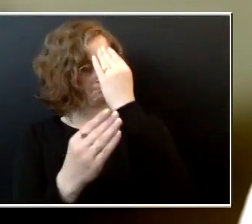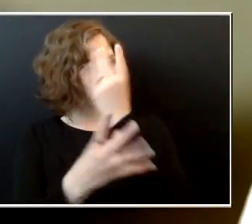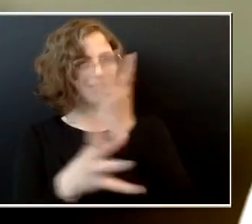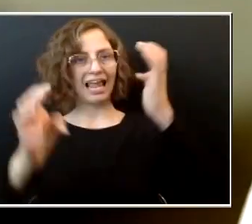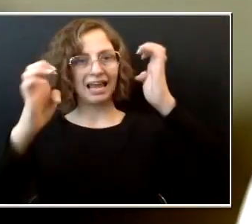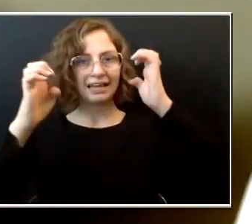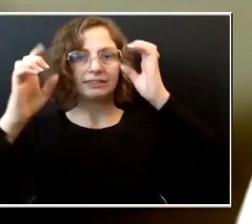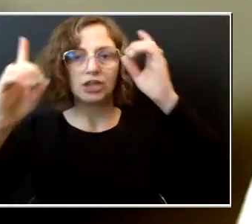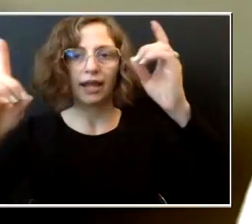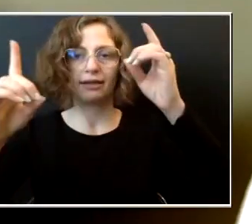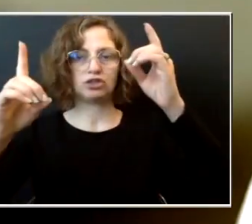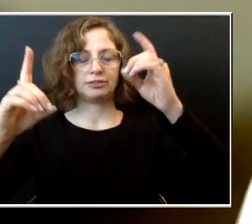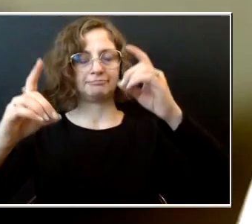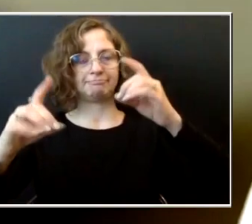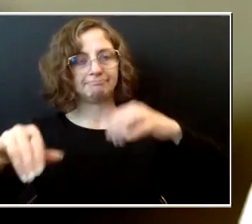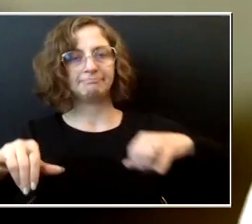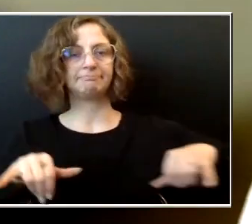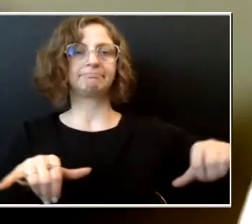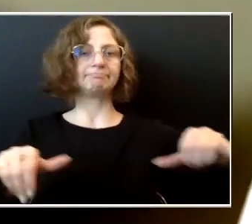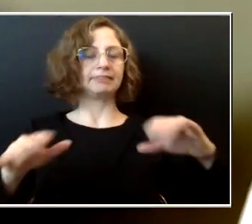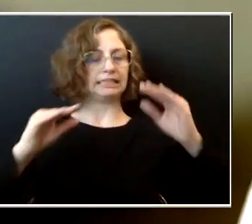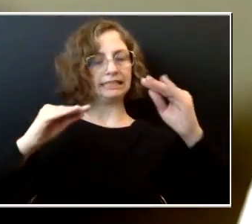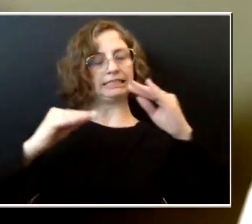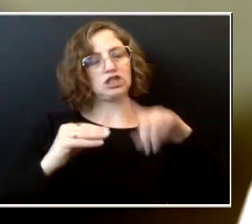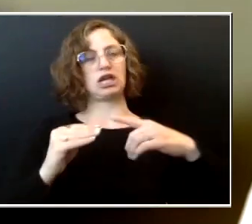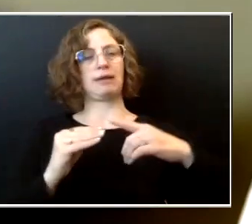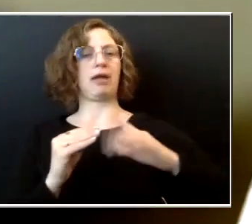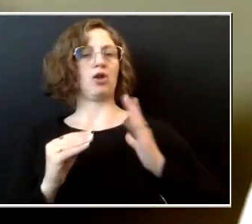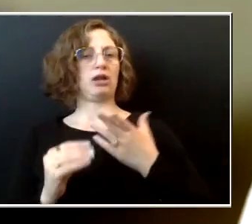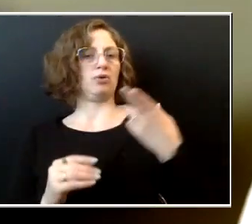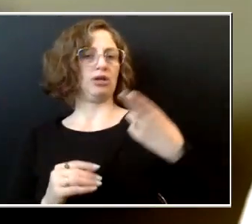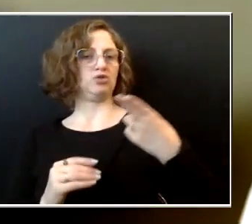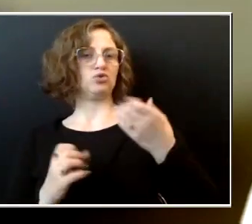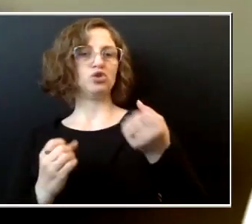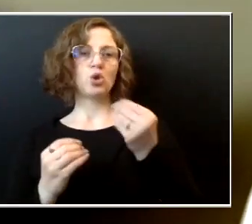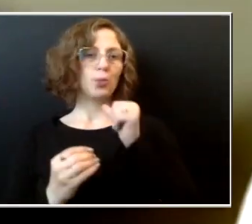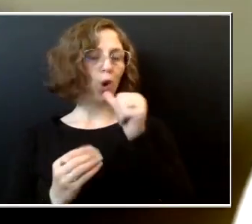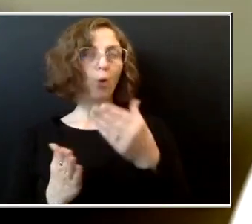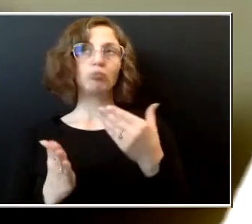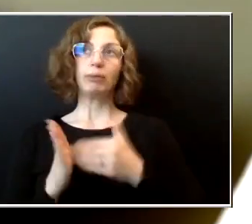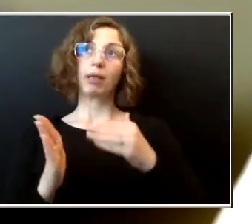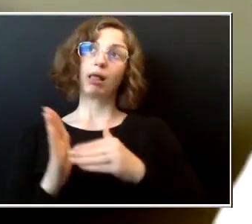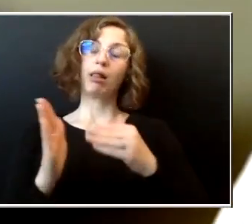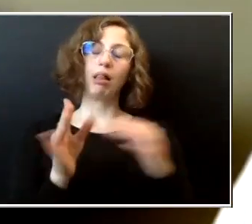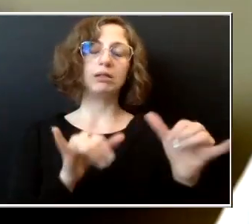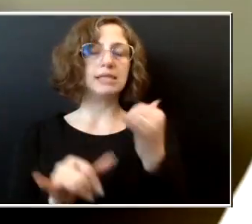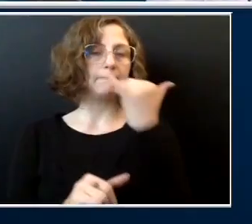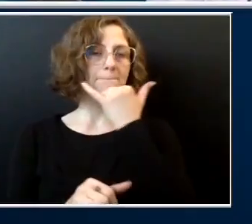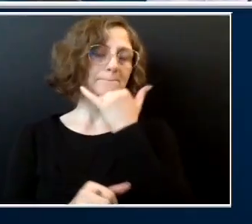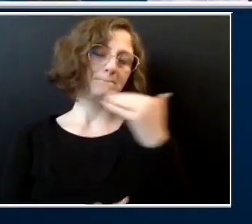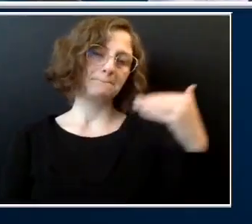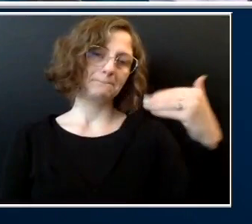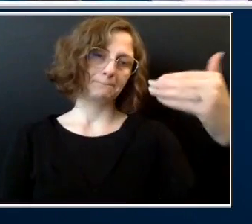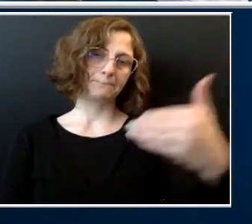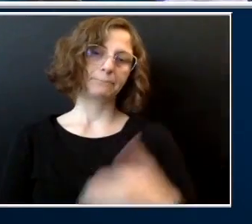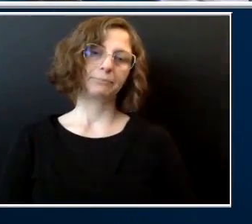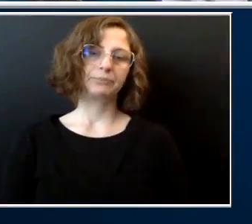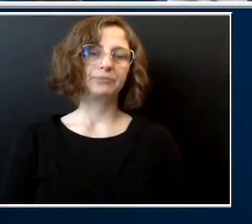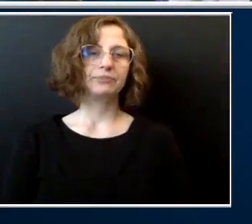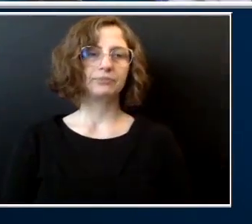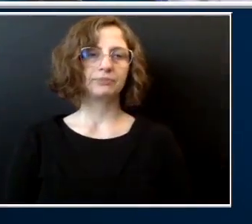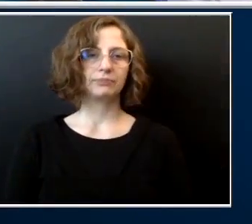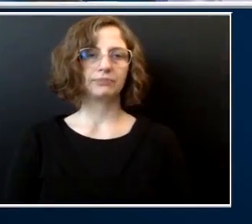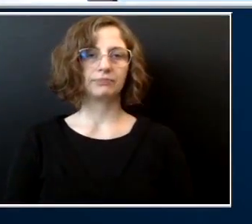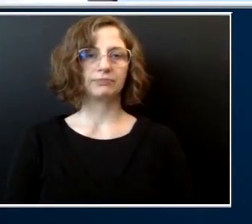to understand, teaching about the history so that we can avoid some of the missteps that were taken previously. Yeah, and I just to say